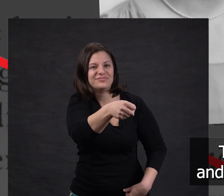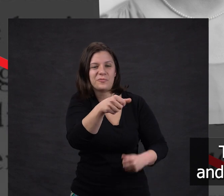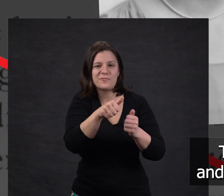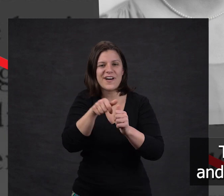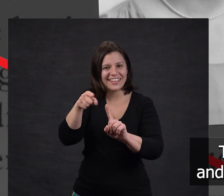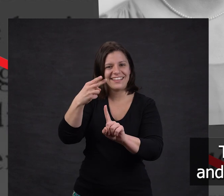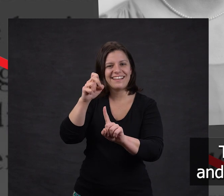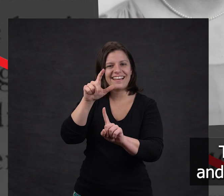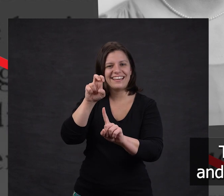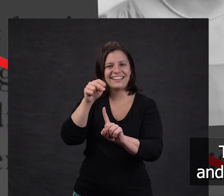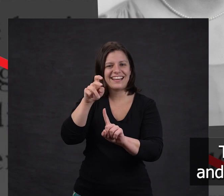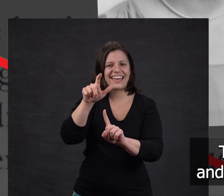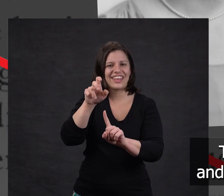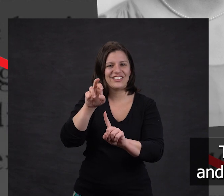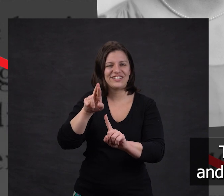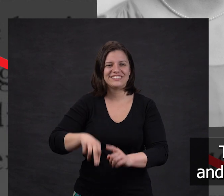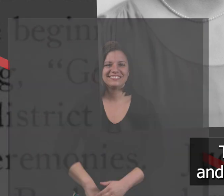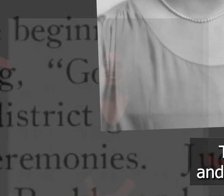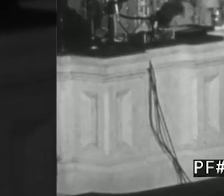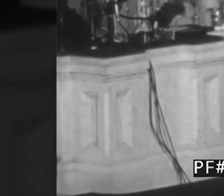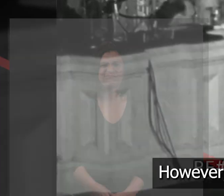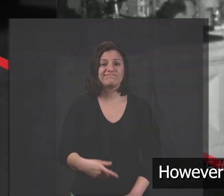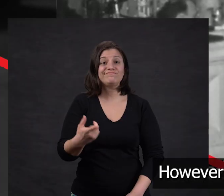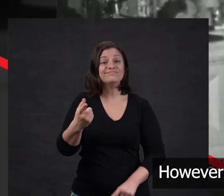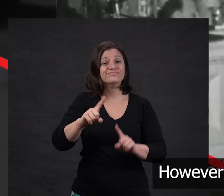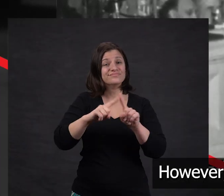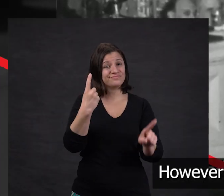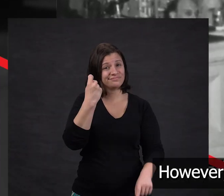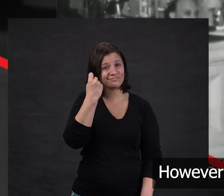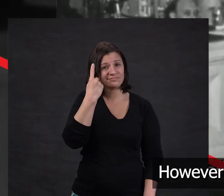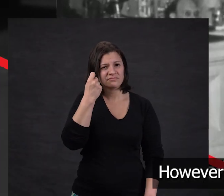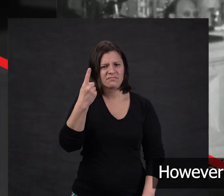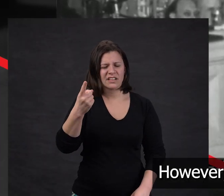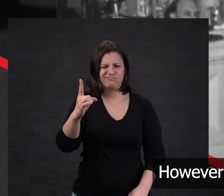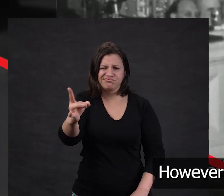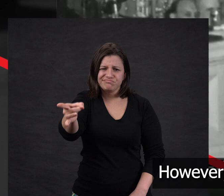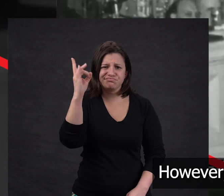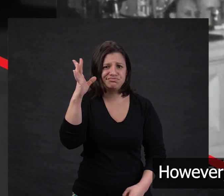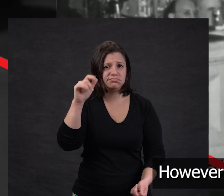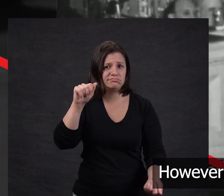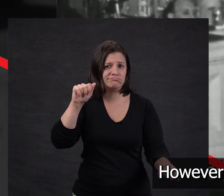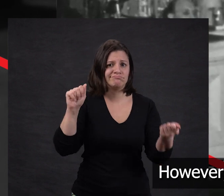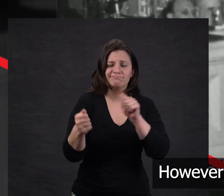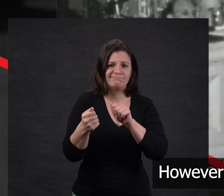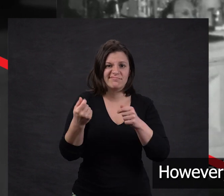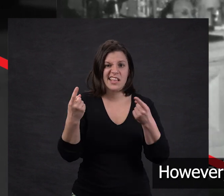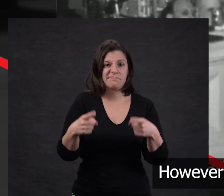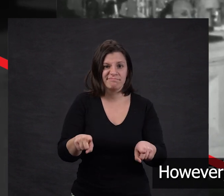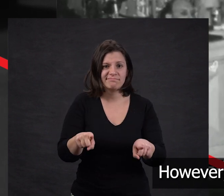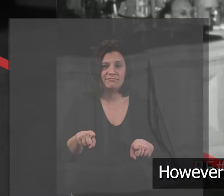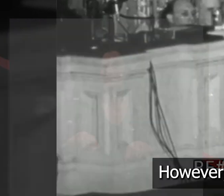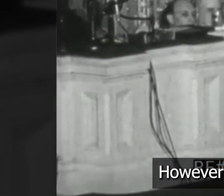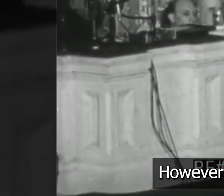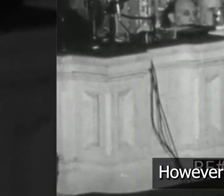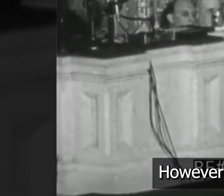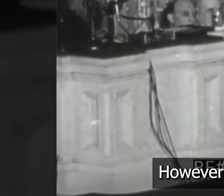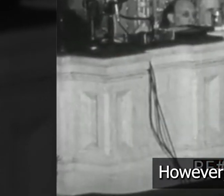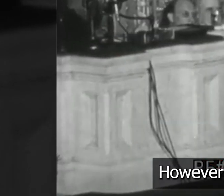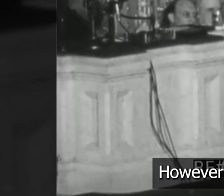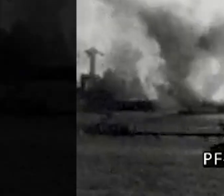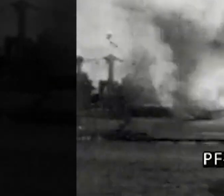Archival films, President Roosevelt and Pearl Harbor explosions. However, dramatic changes were in store.